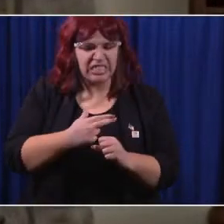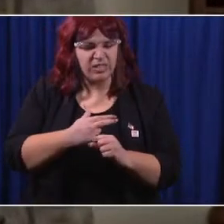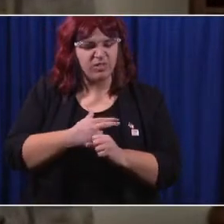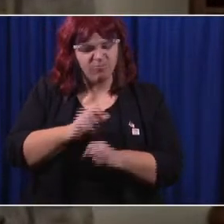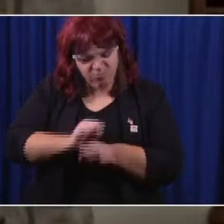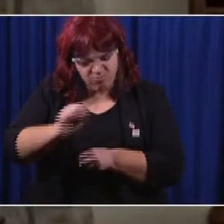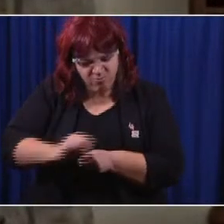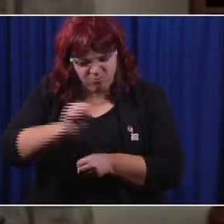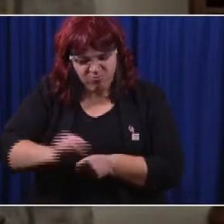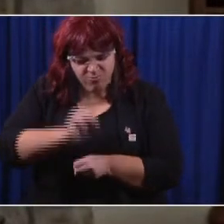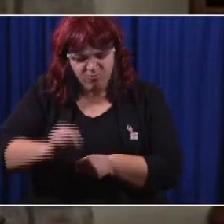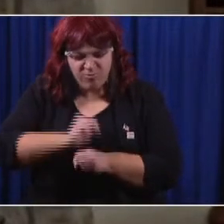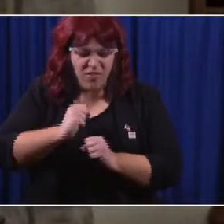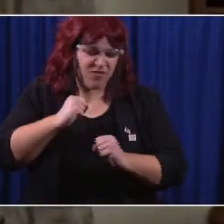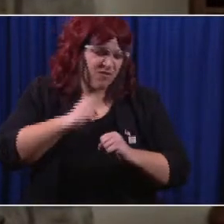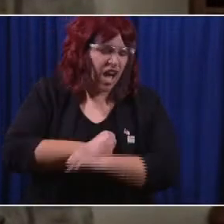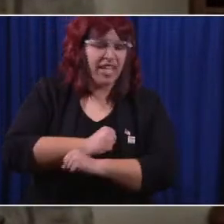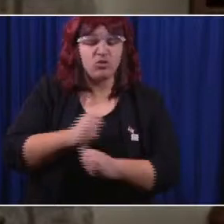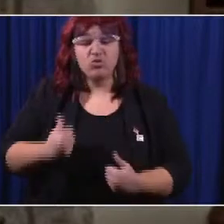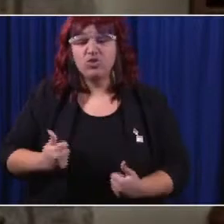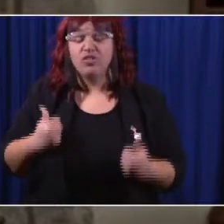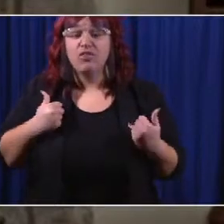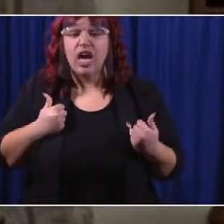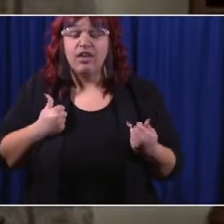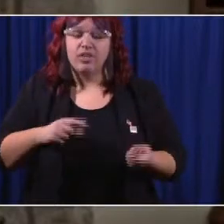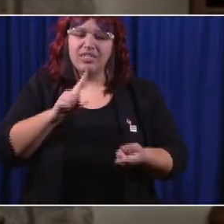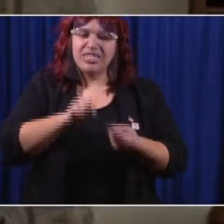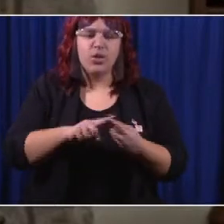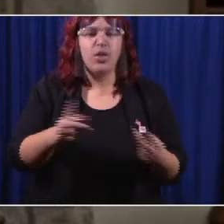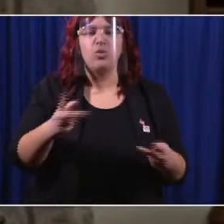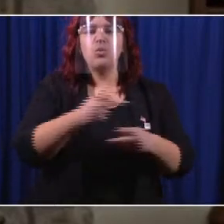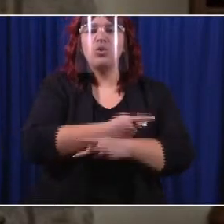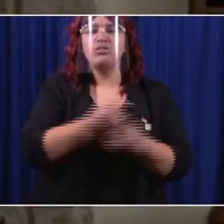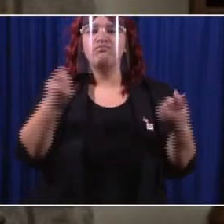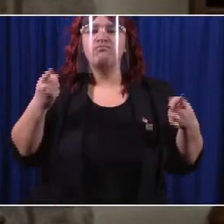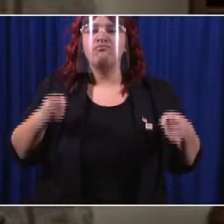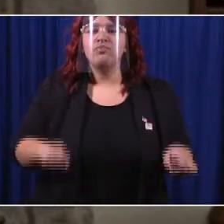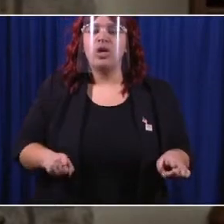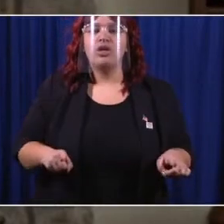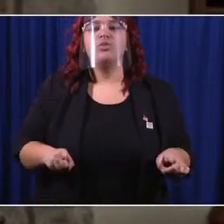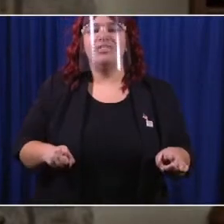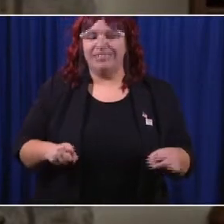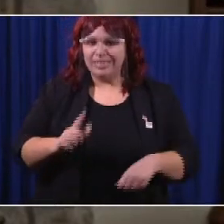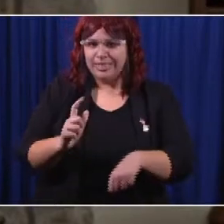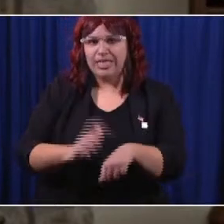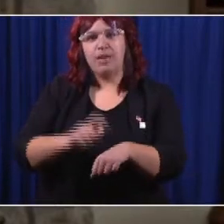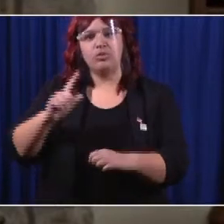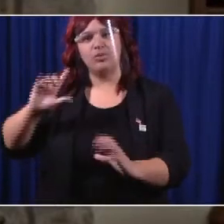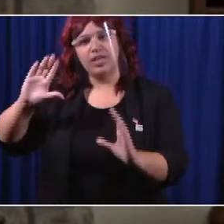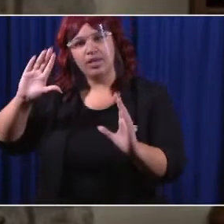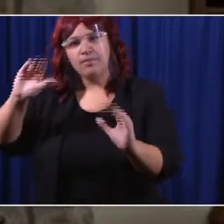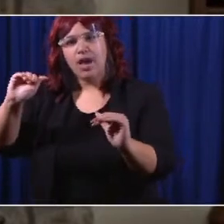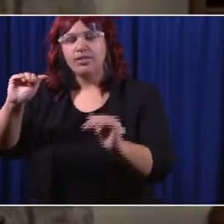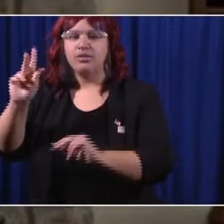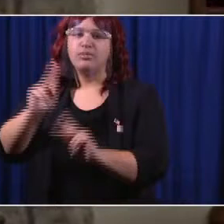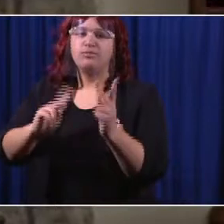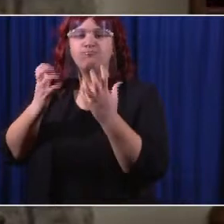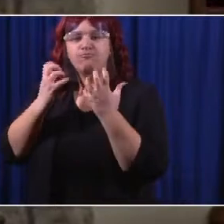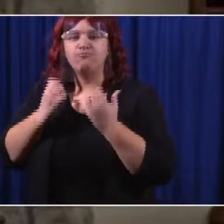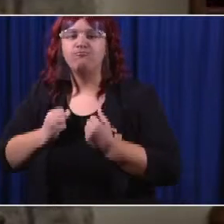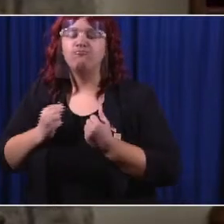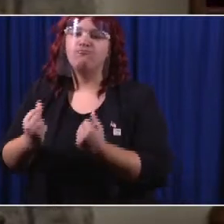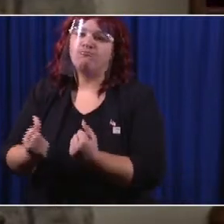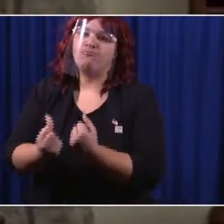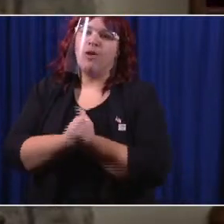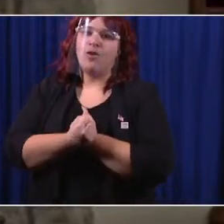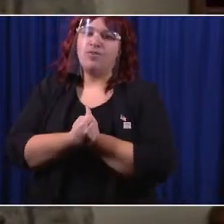to those that they love. Stacy, tell us a little bit about, well, first of all, thank you for what you do, and thank you for joining